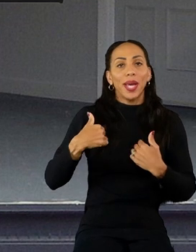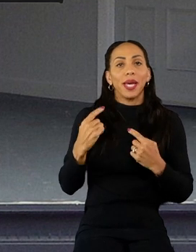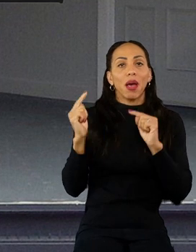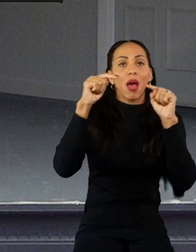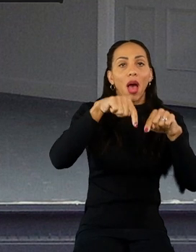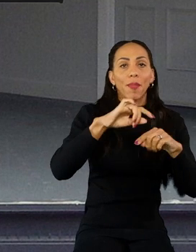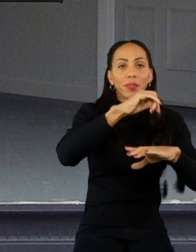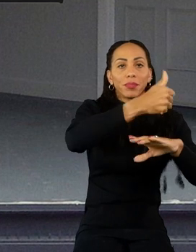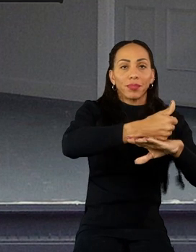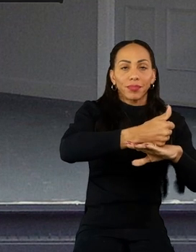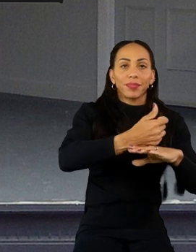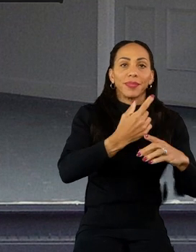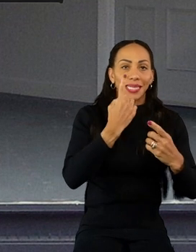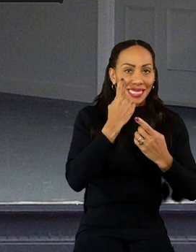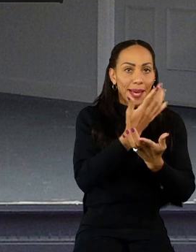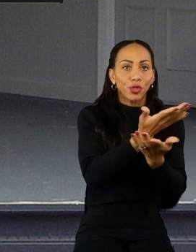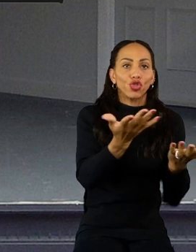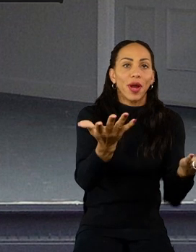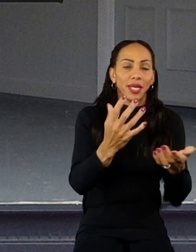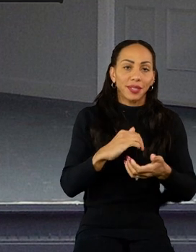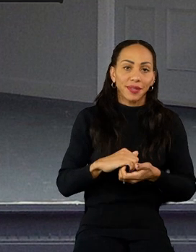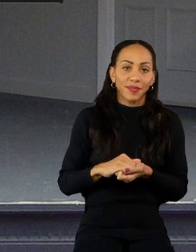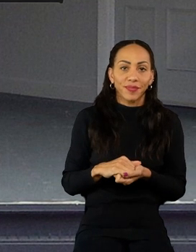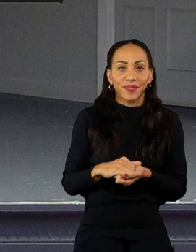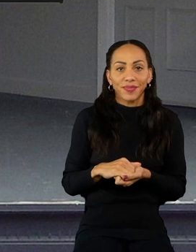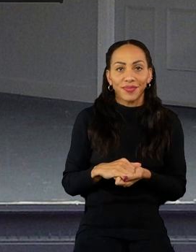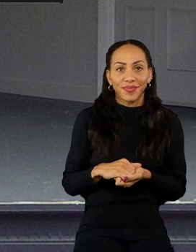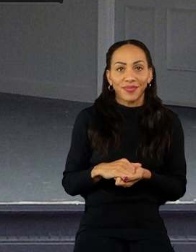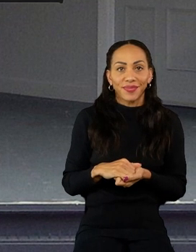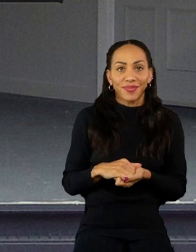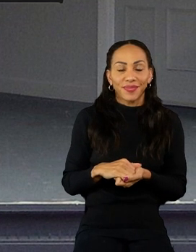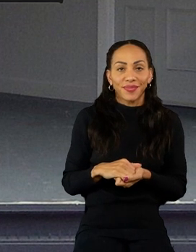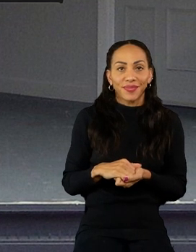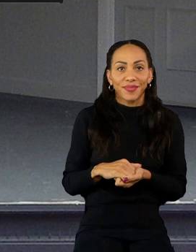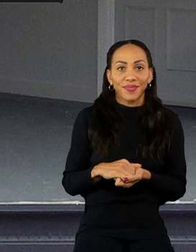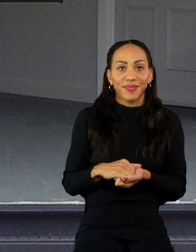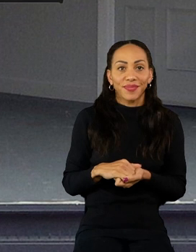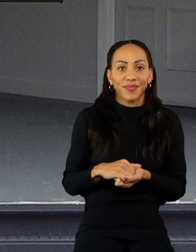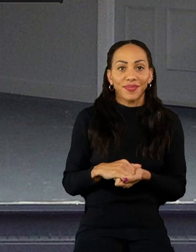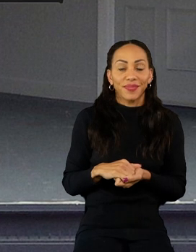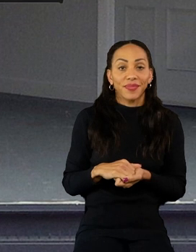we have it sent to you and we come and install it and show you and do the demos, or we can bring it with us.